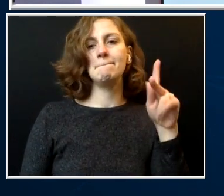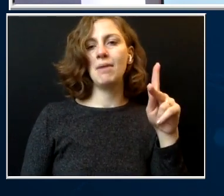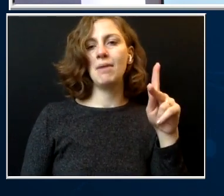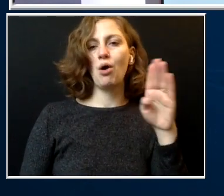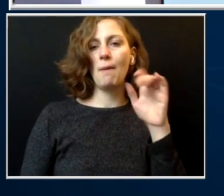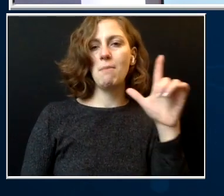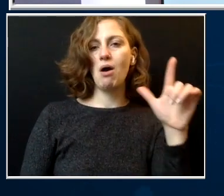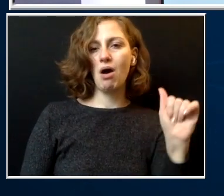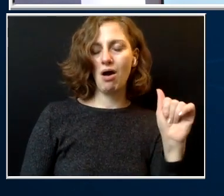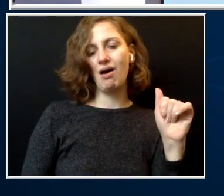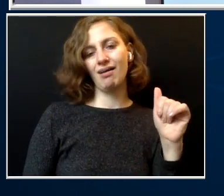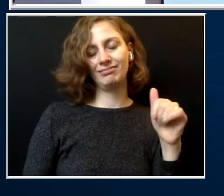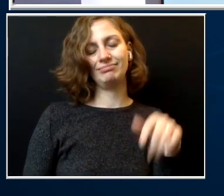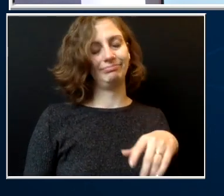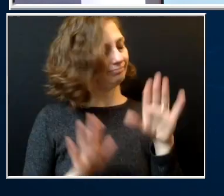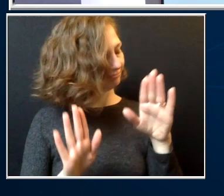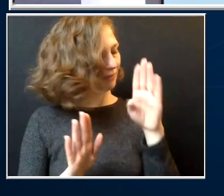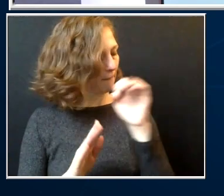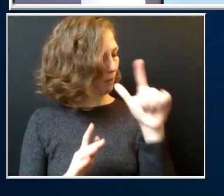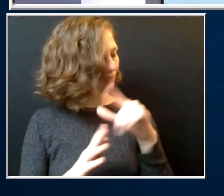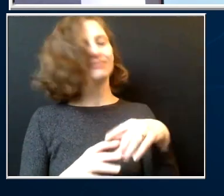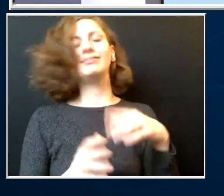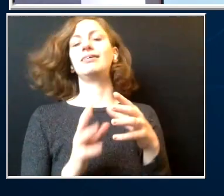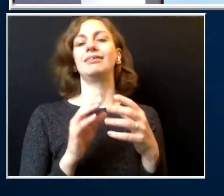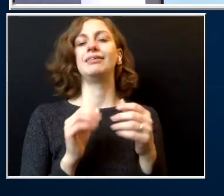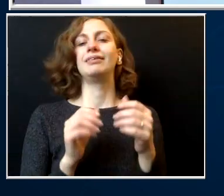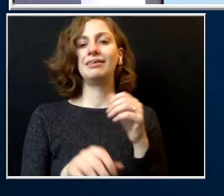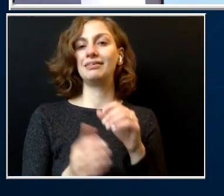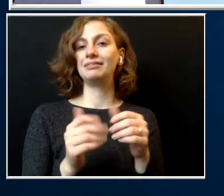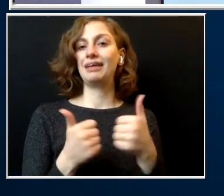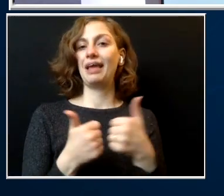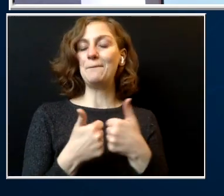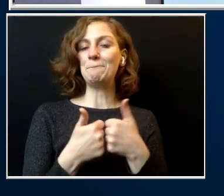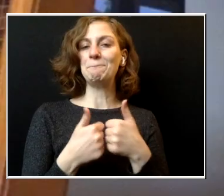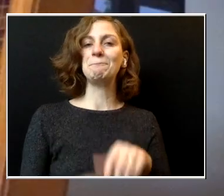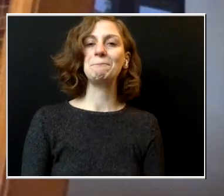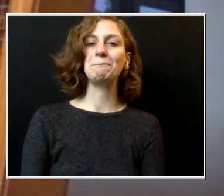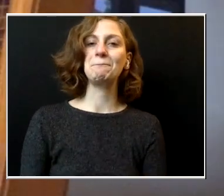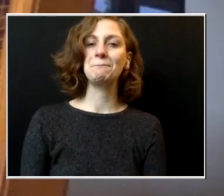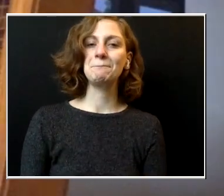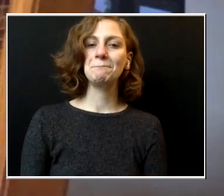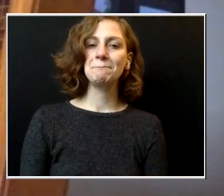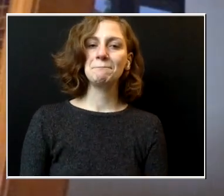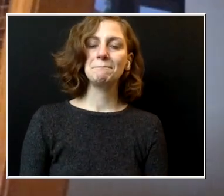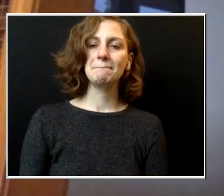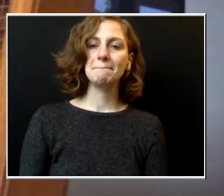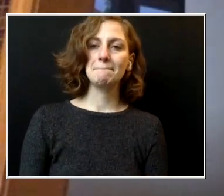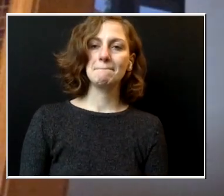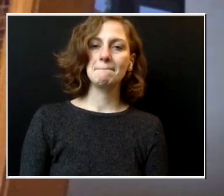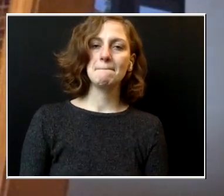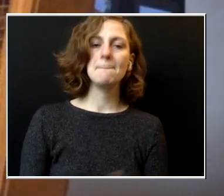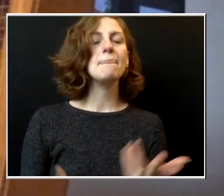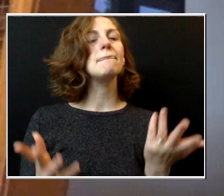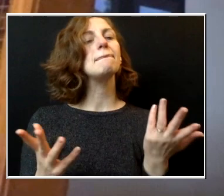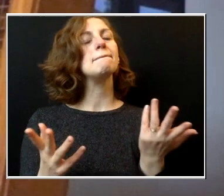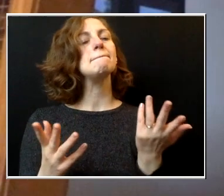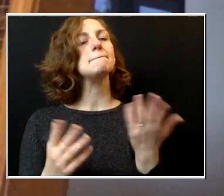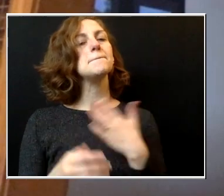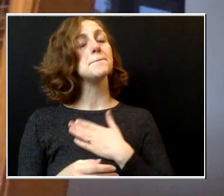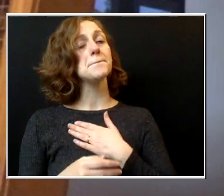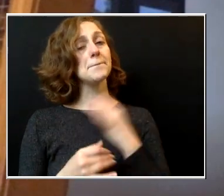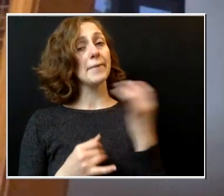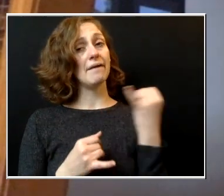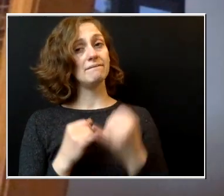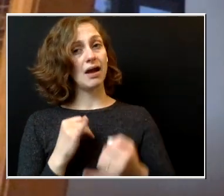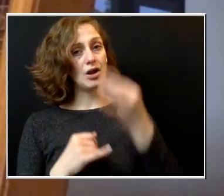Congratulations on your response to the therapy. What final thoughts would you like to leave us with? Well, actually, what I'd